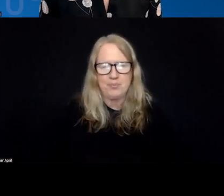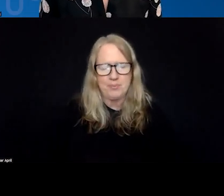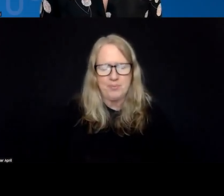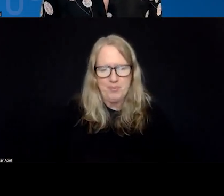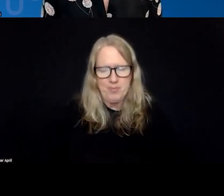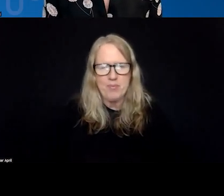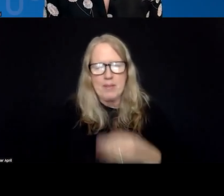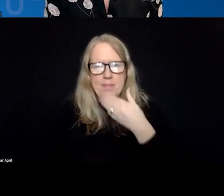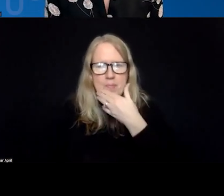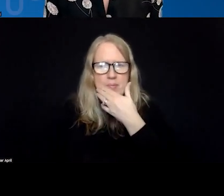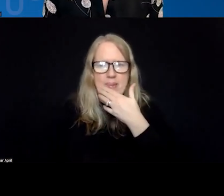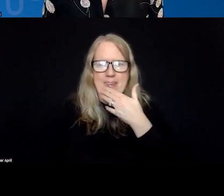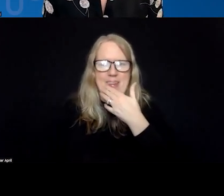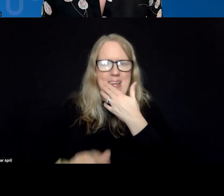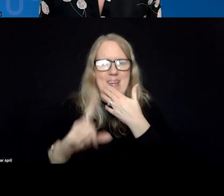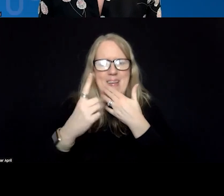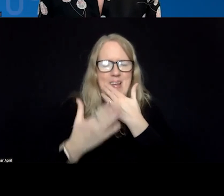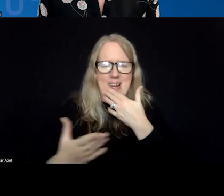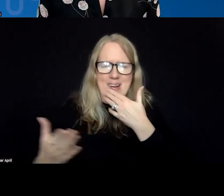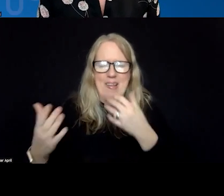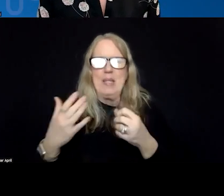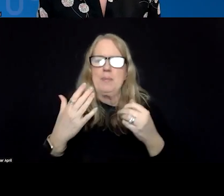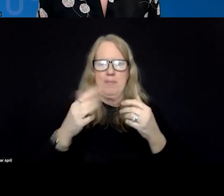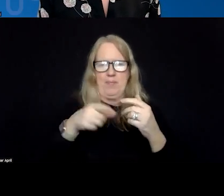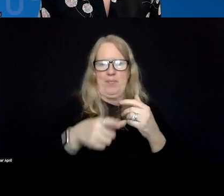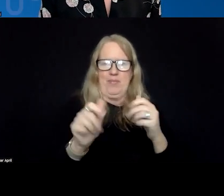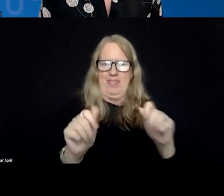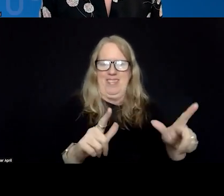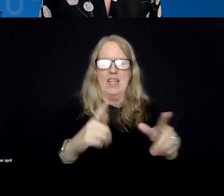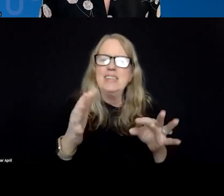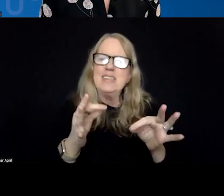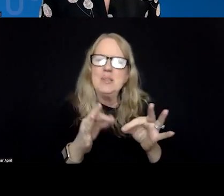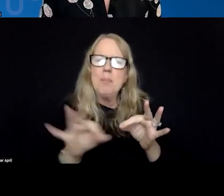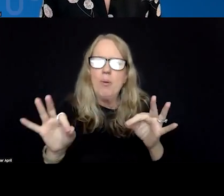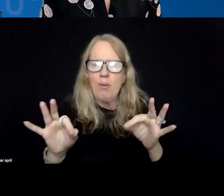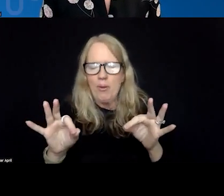So one thing, and while this slide seems so simple in its